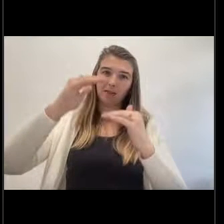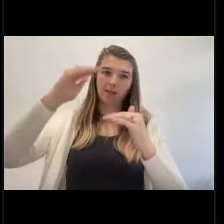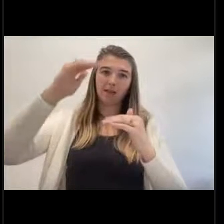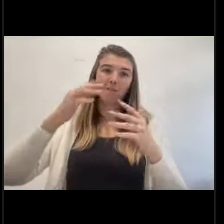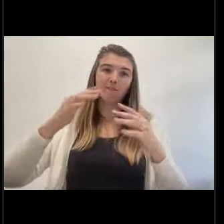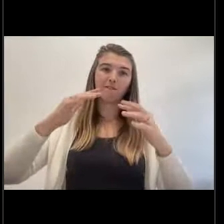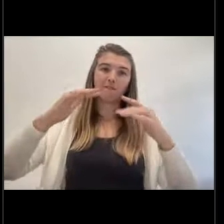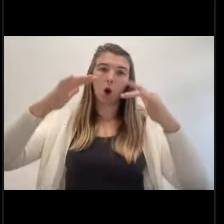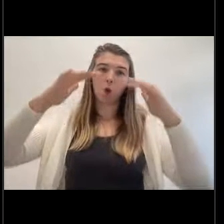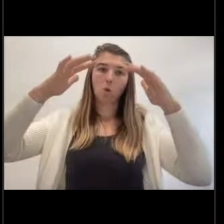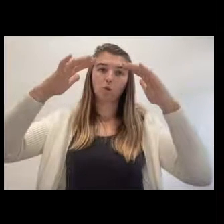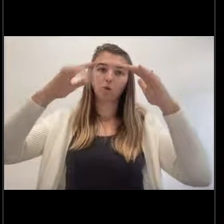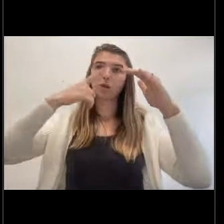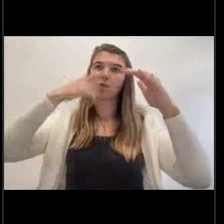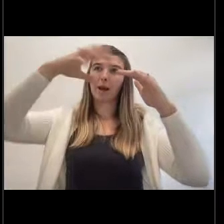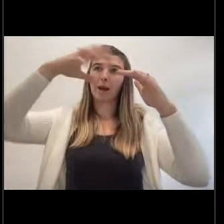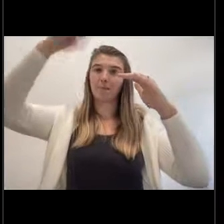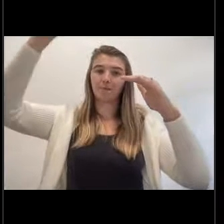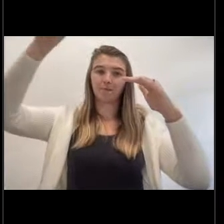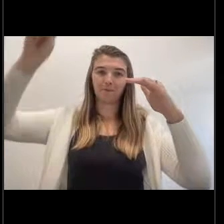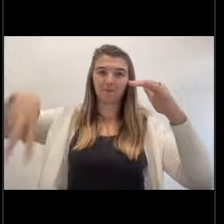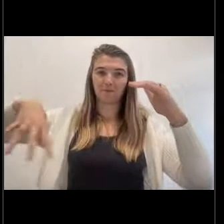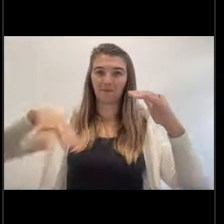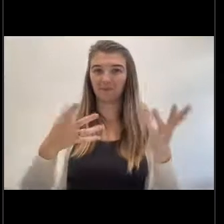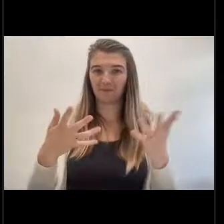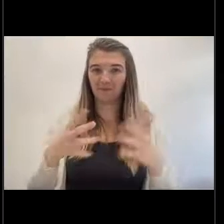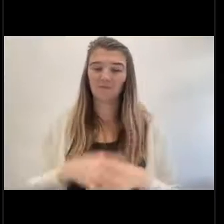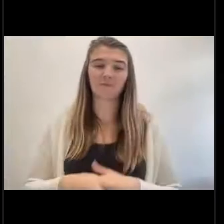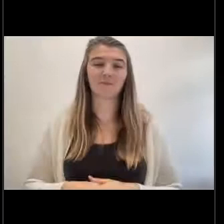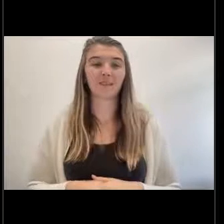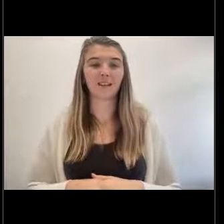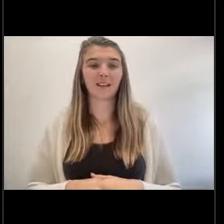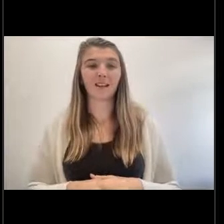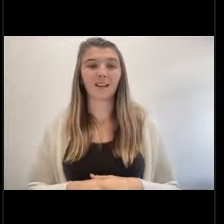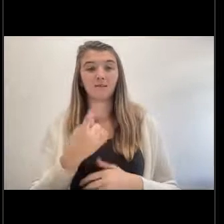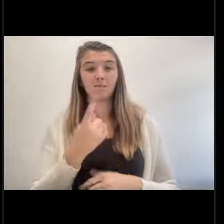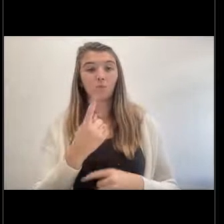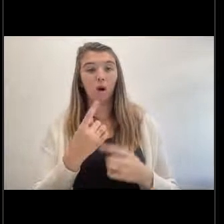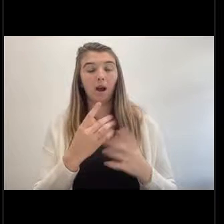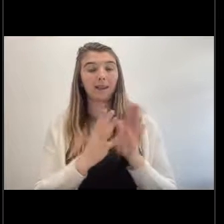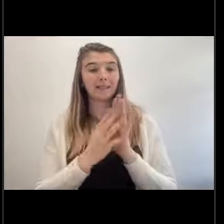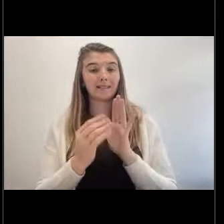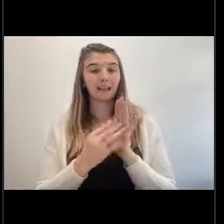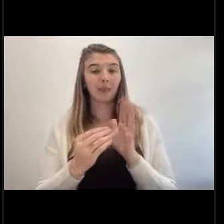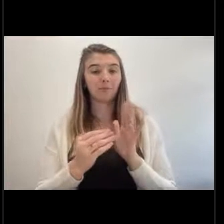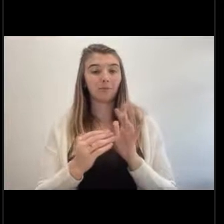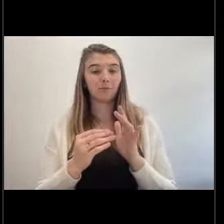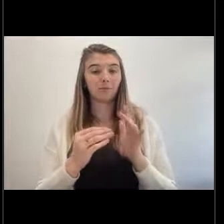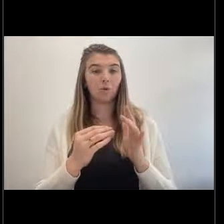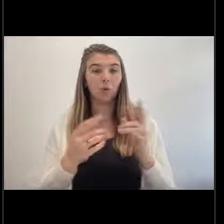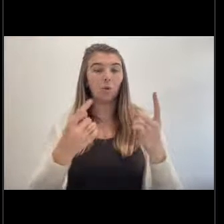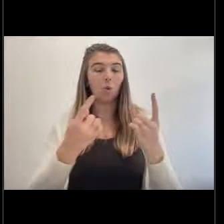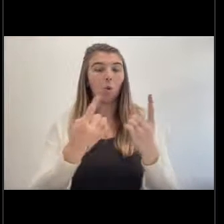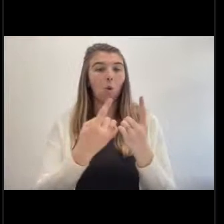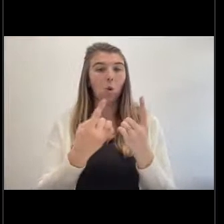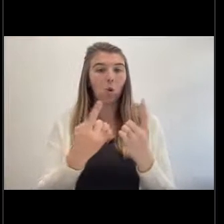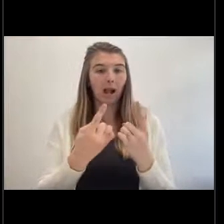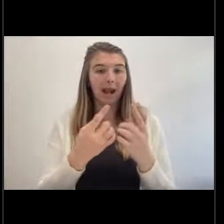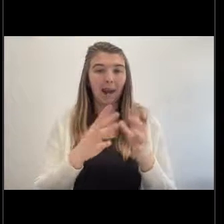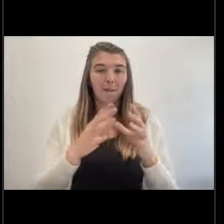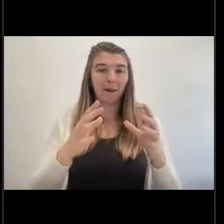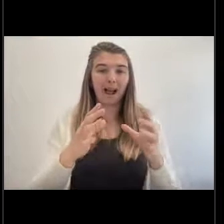sediments. On occasions, your problem would be the presence of organic matter. In those cases, you might need to apply some kind of